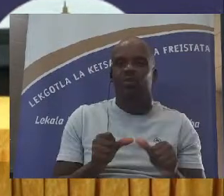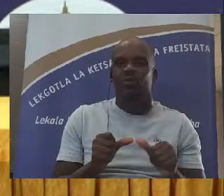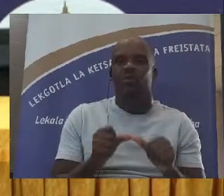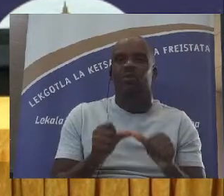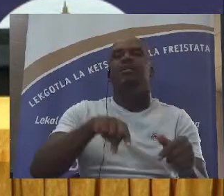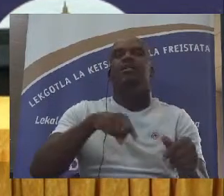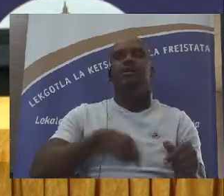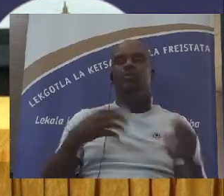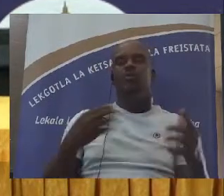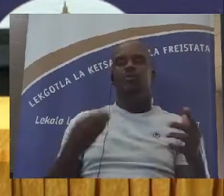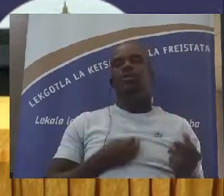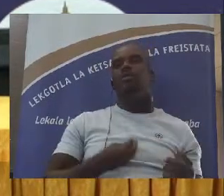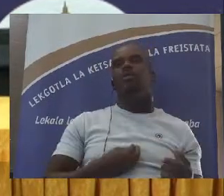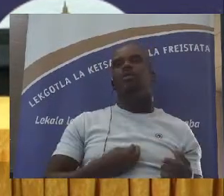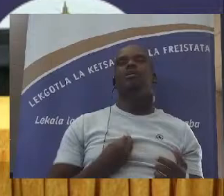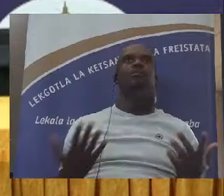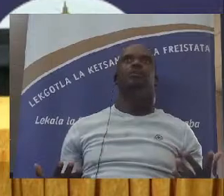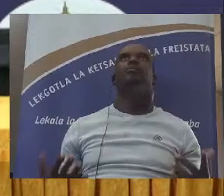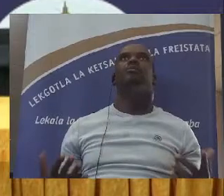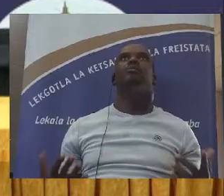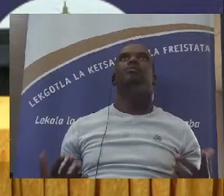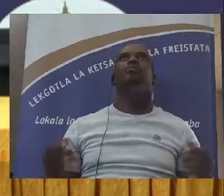do, and I'm sure that we